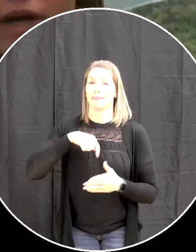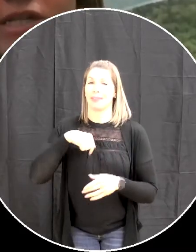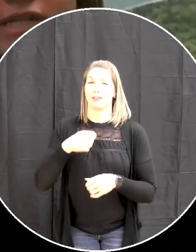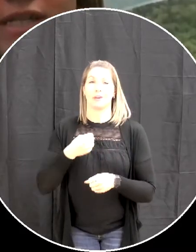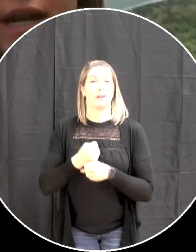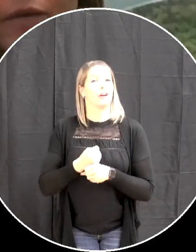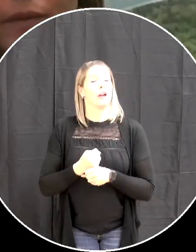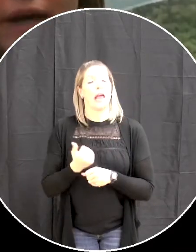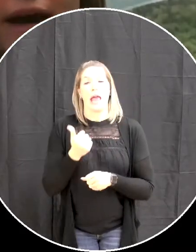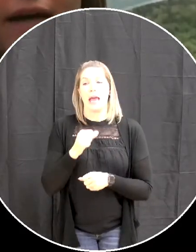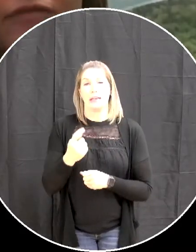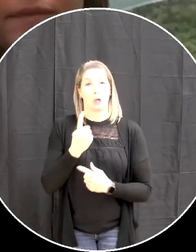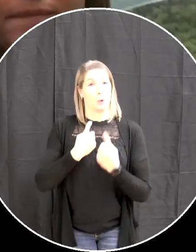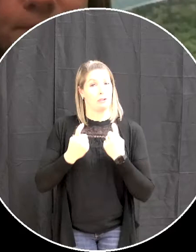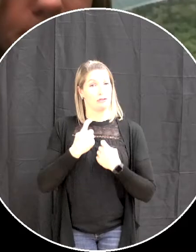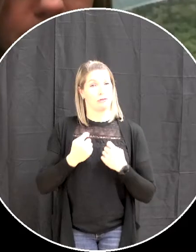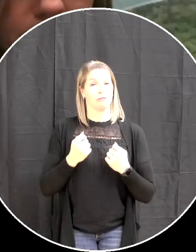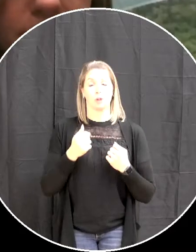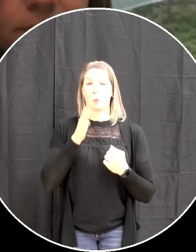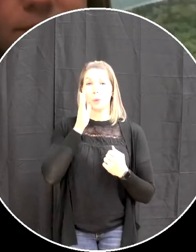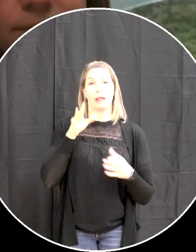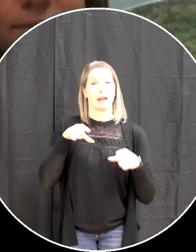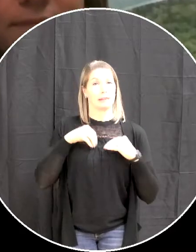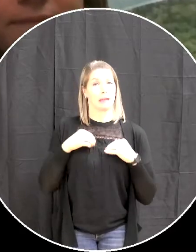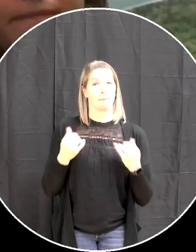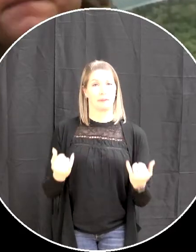any questions that anyone might have.